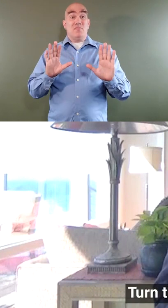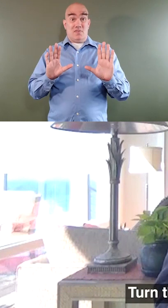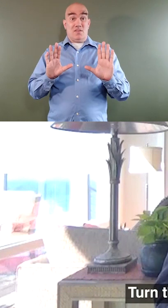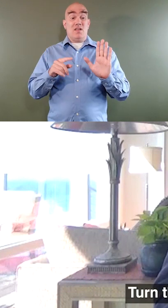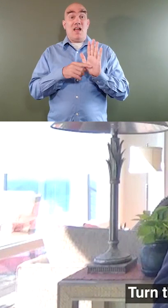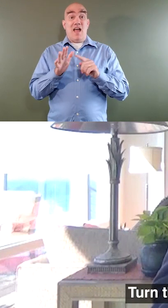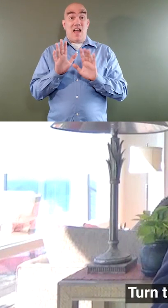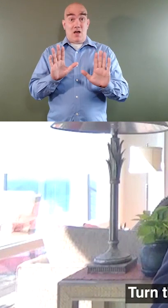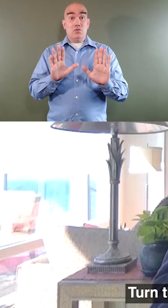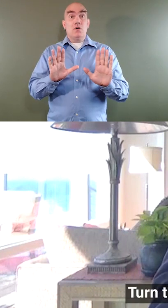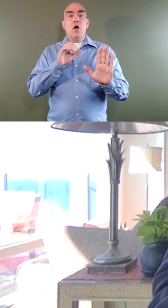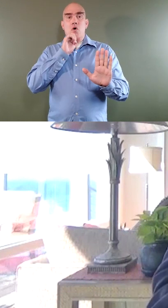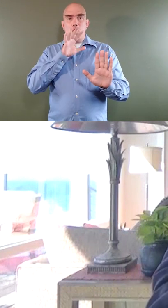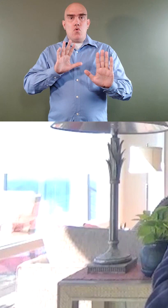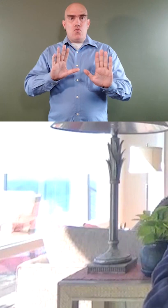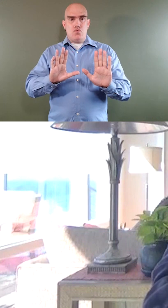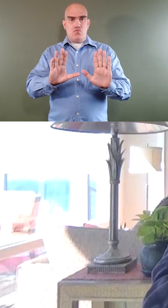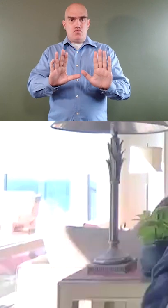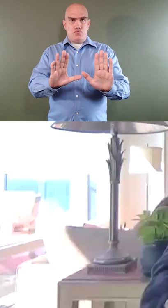push, exhale.